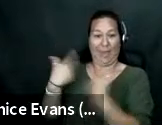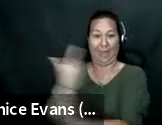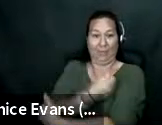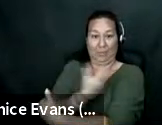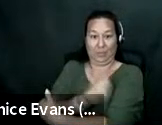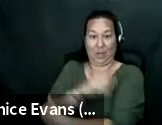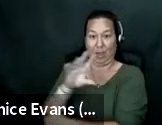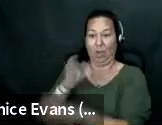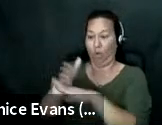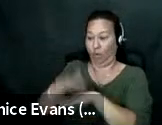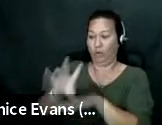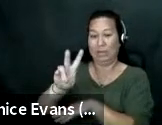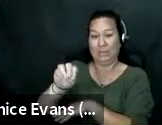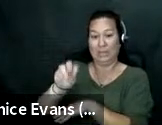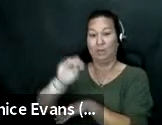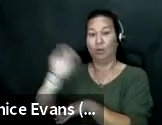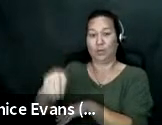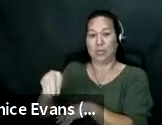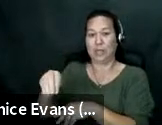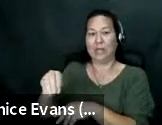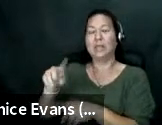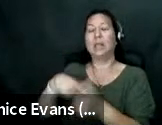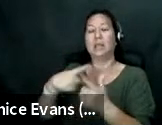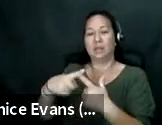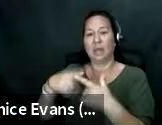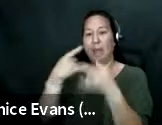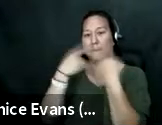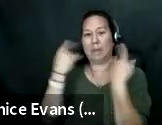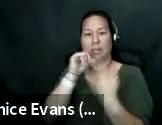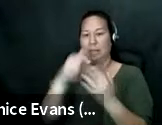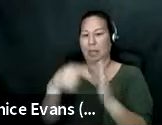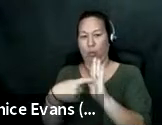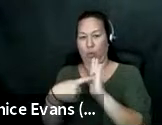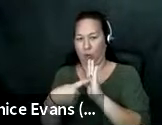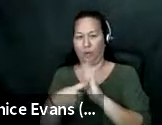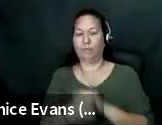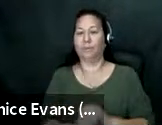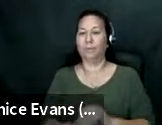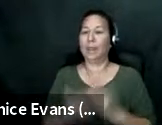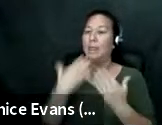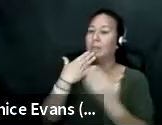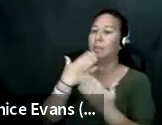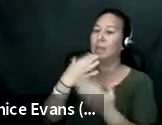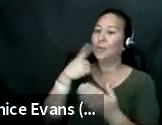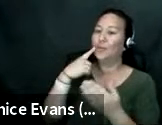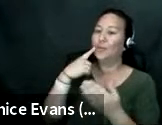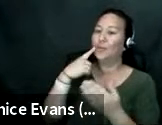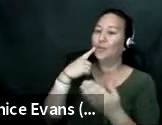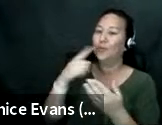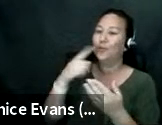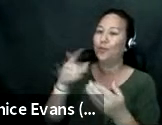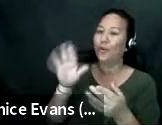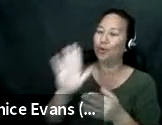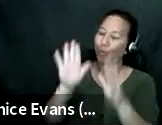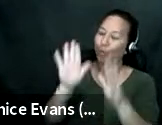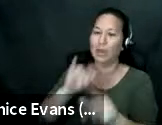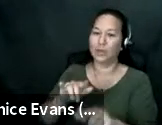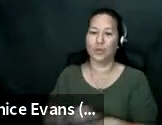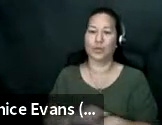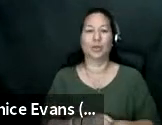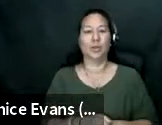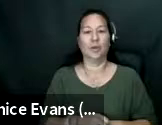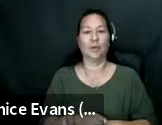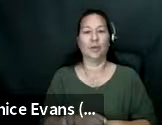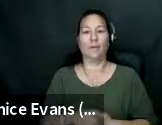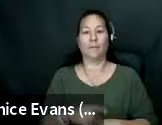Okay, great. Thank you for those questions, for those great answers. Sure. You just mentioned Cal OSHA, and our next set of questions is